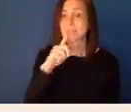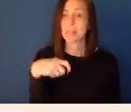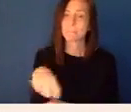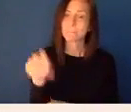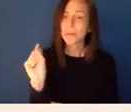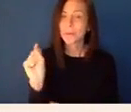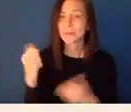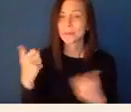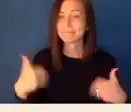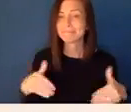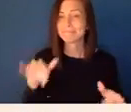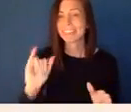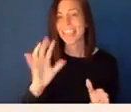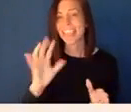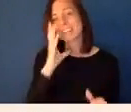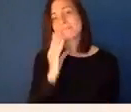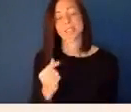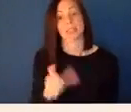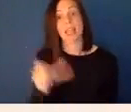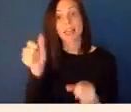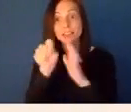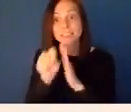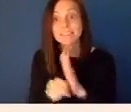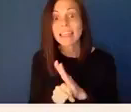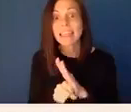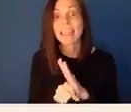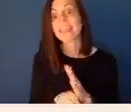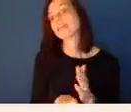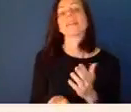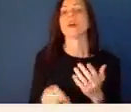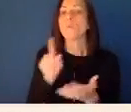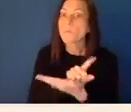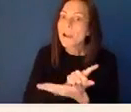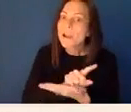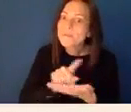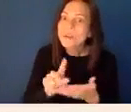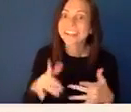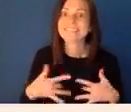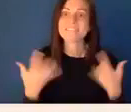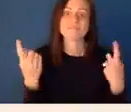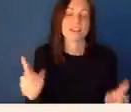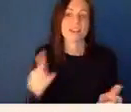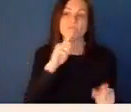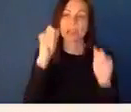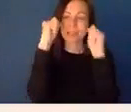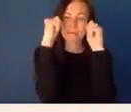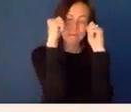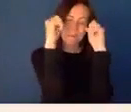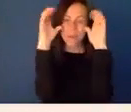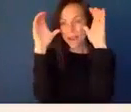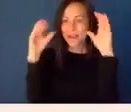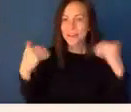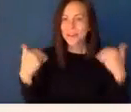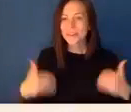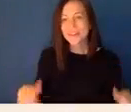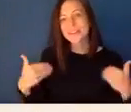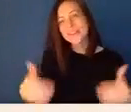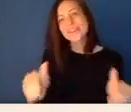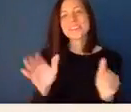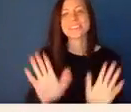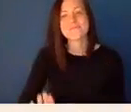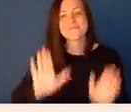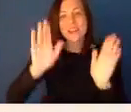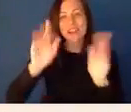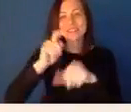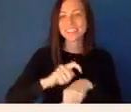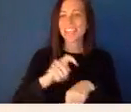experience. We were in a whole other state. It was a whole week-long event, and it was just such an eye-opening and wonderful time to be able to feel included